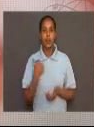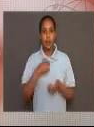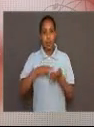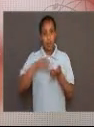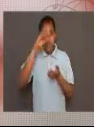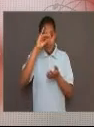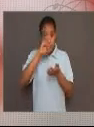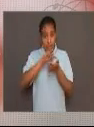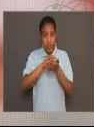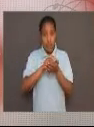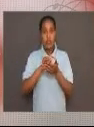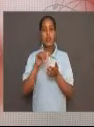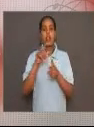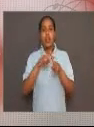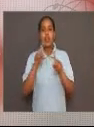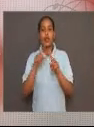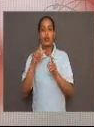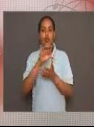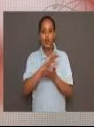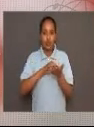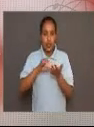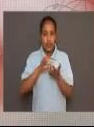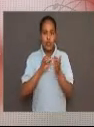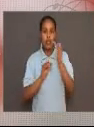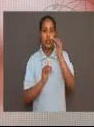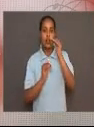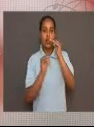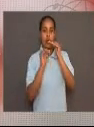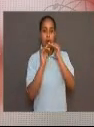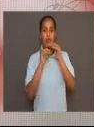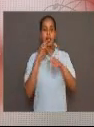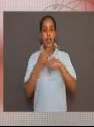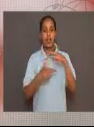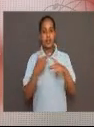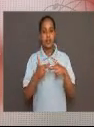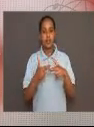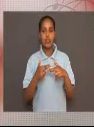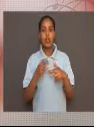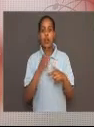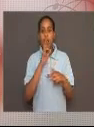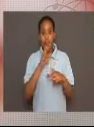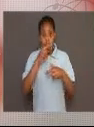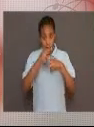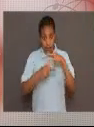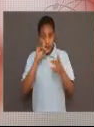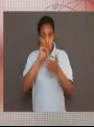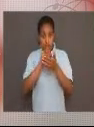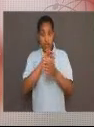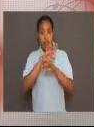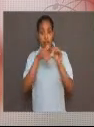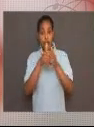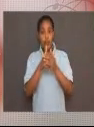learned that heterogeneous equilibrium reactions are reactions that